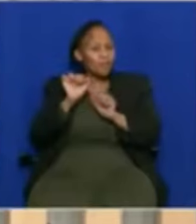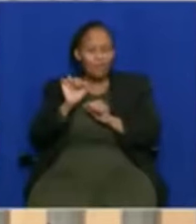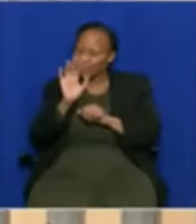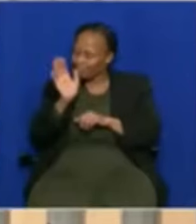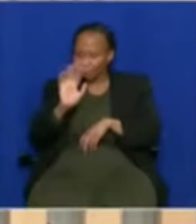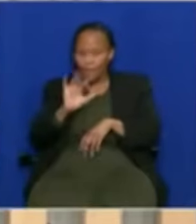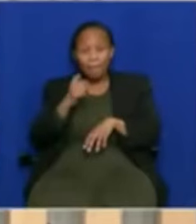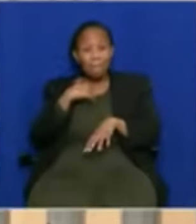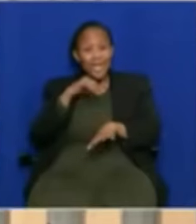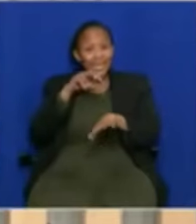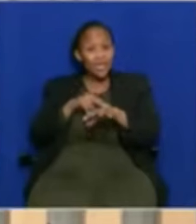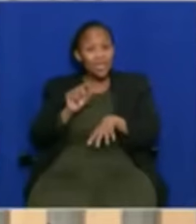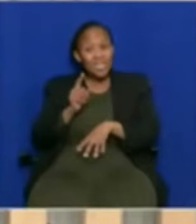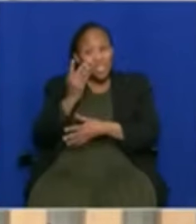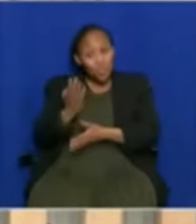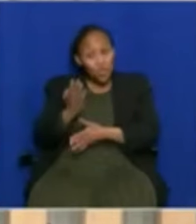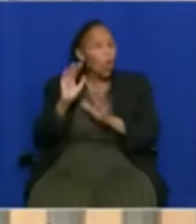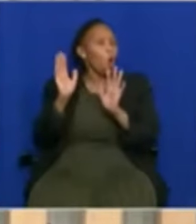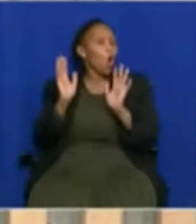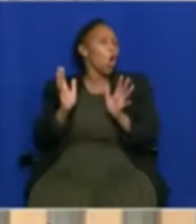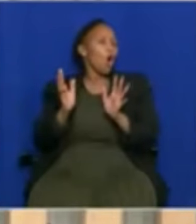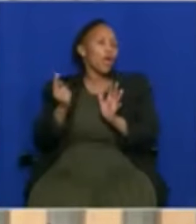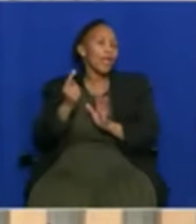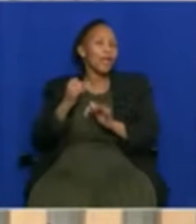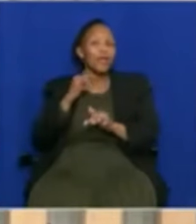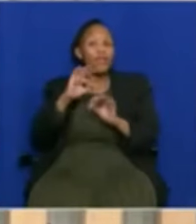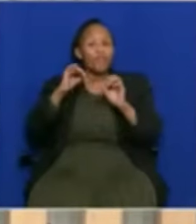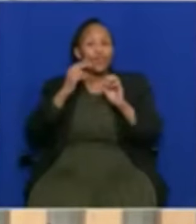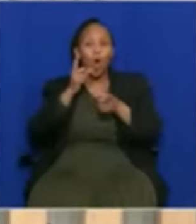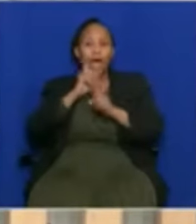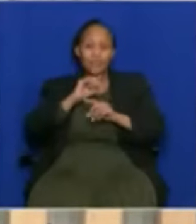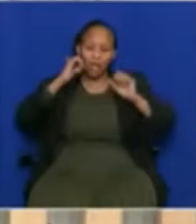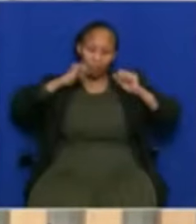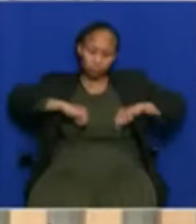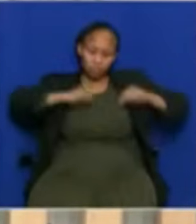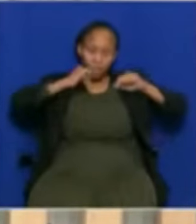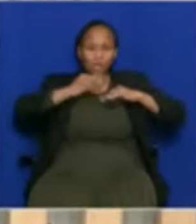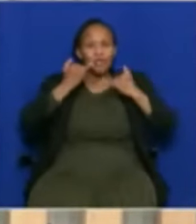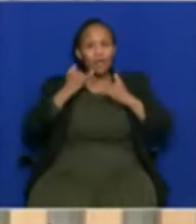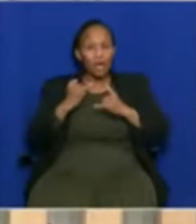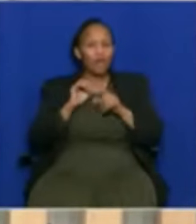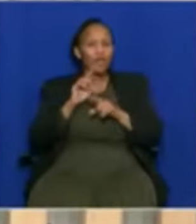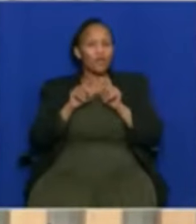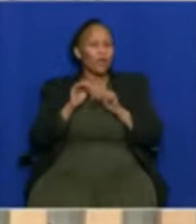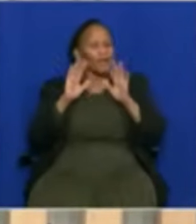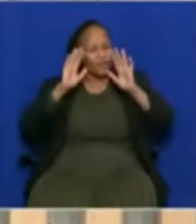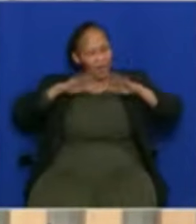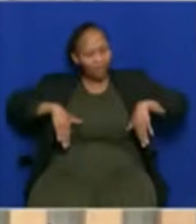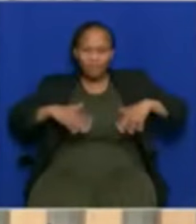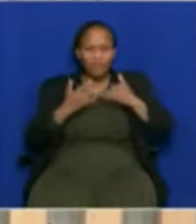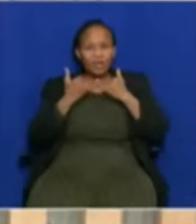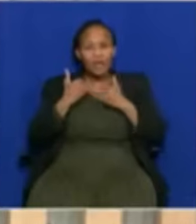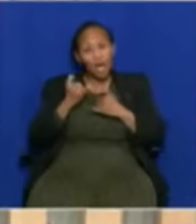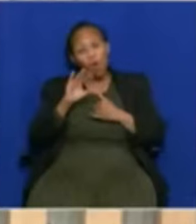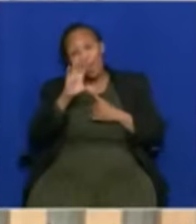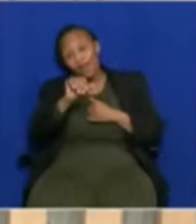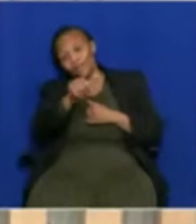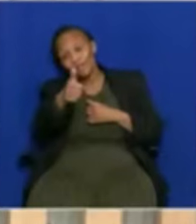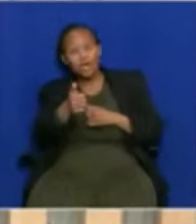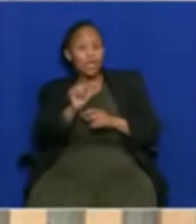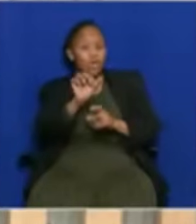you answer me yes, I will leave this inquiry and then I will take it up with the right person. But do you tell